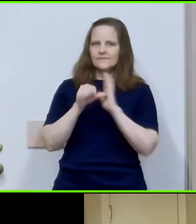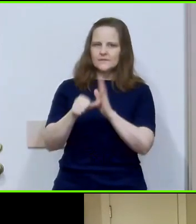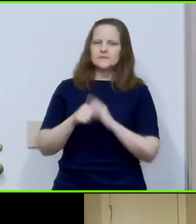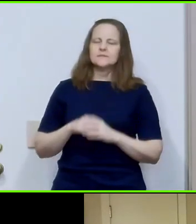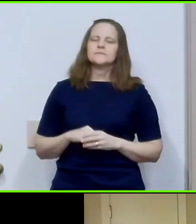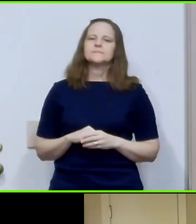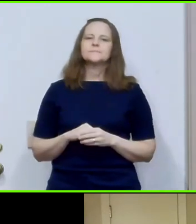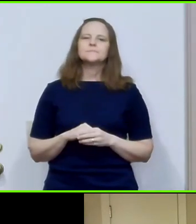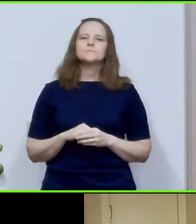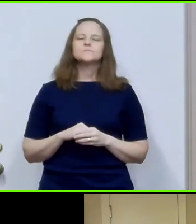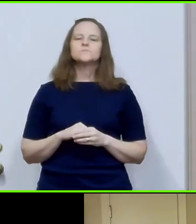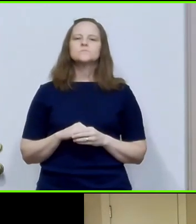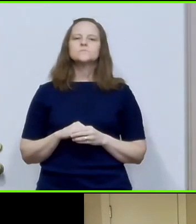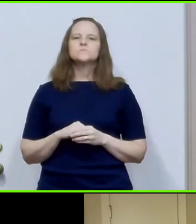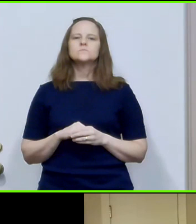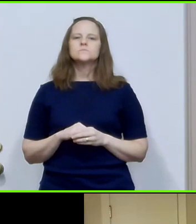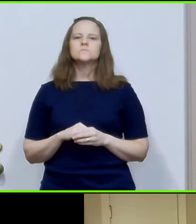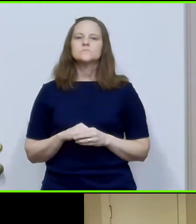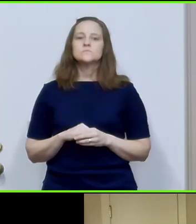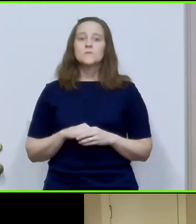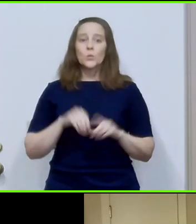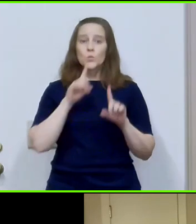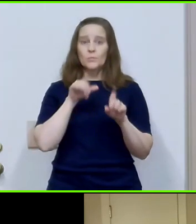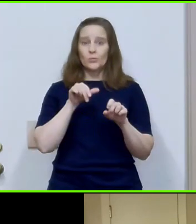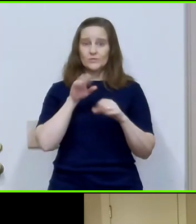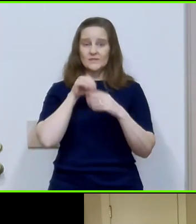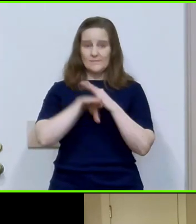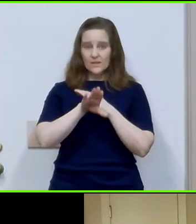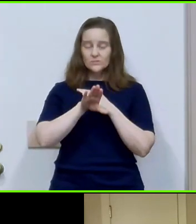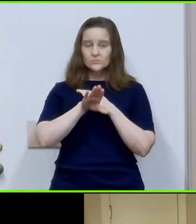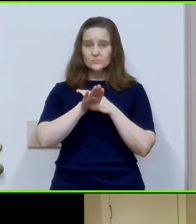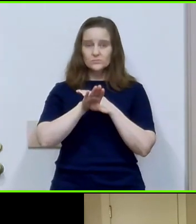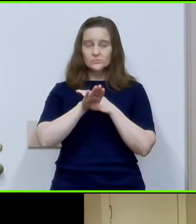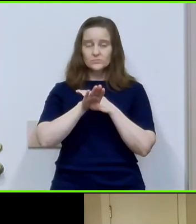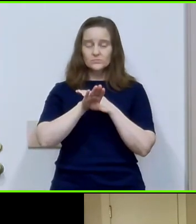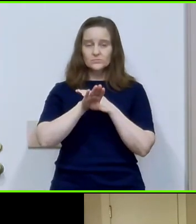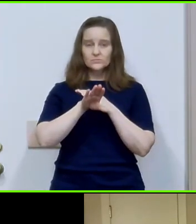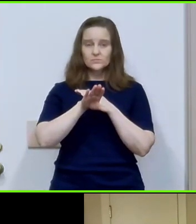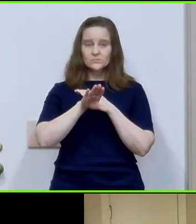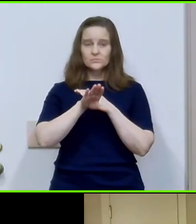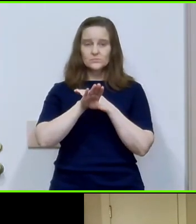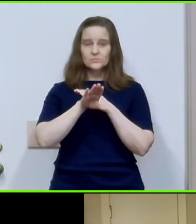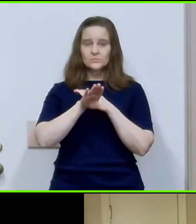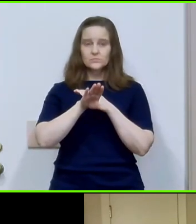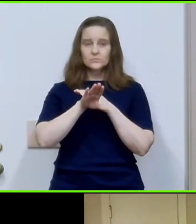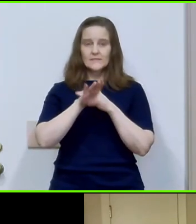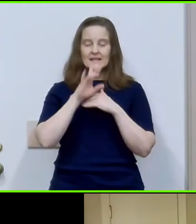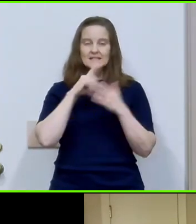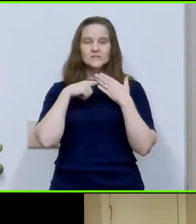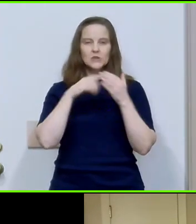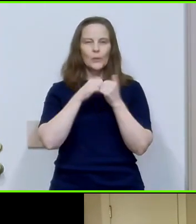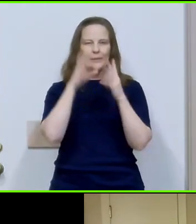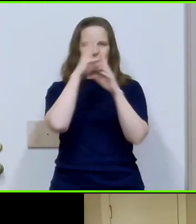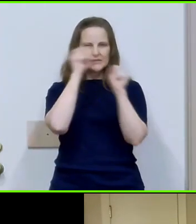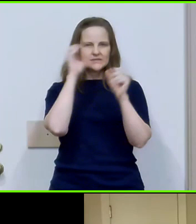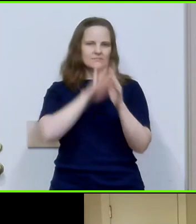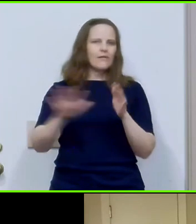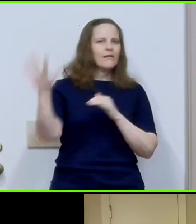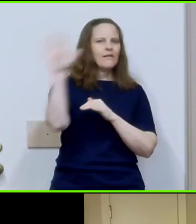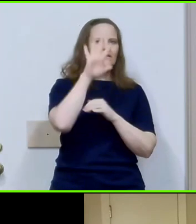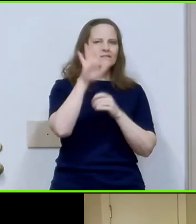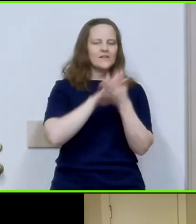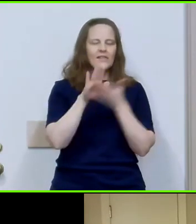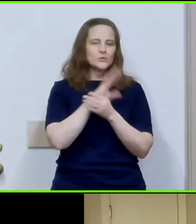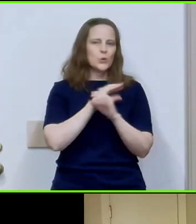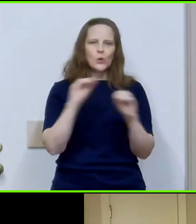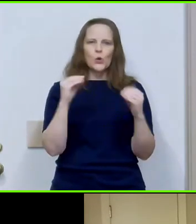when these reports come in, this is a, I think I talked to presidents all across the country. No one has a